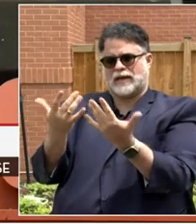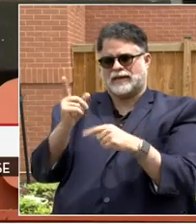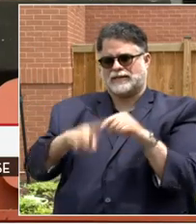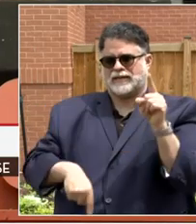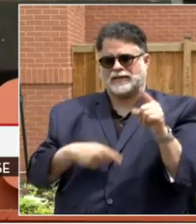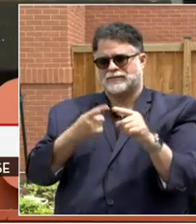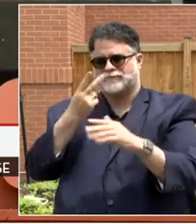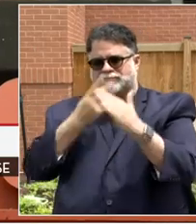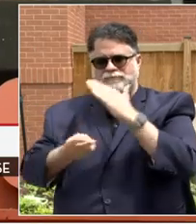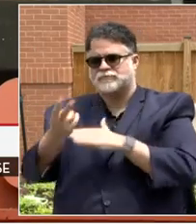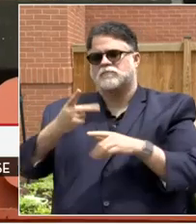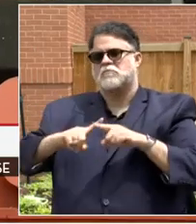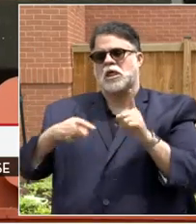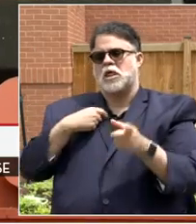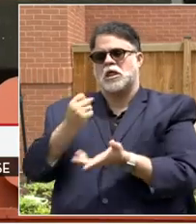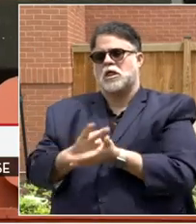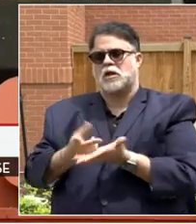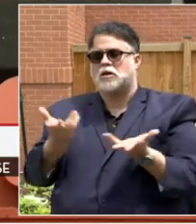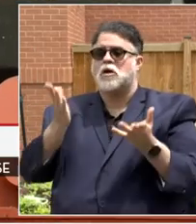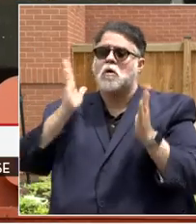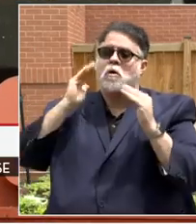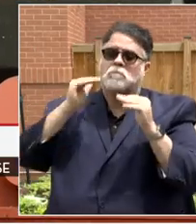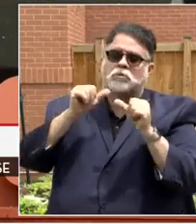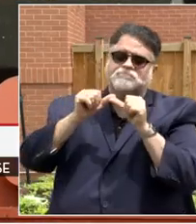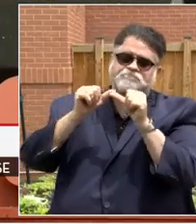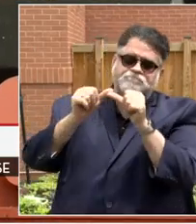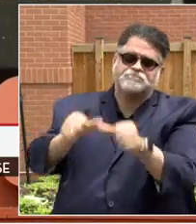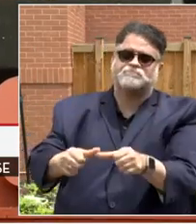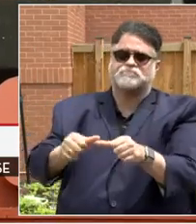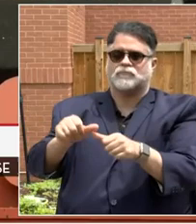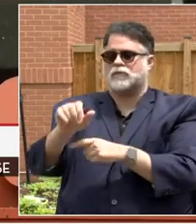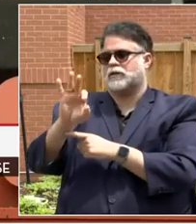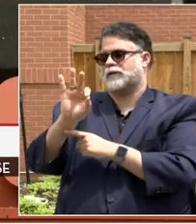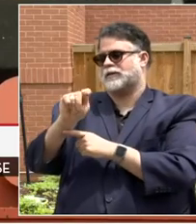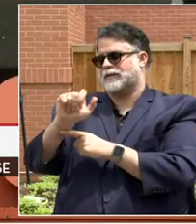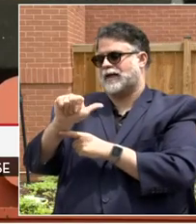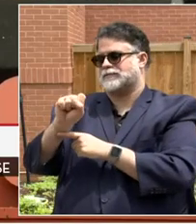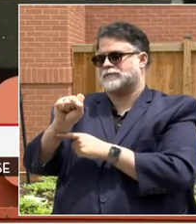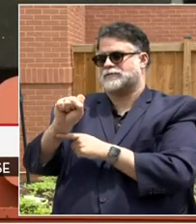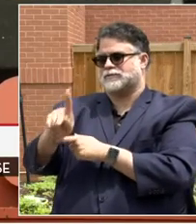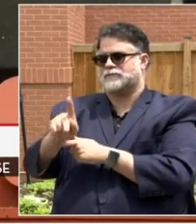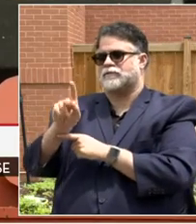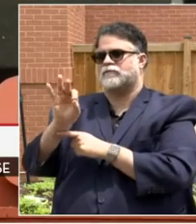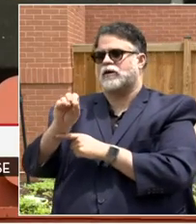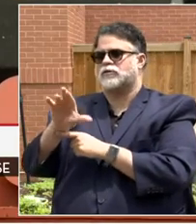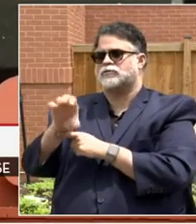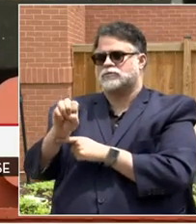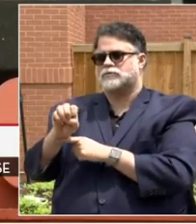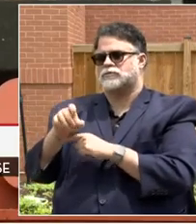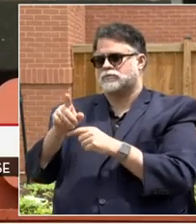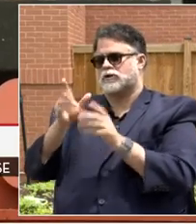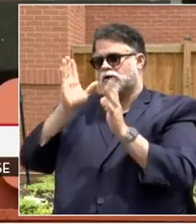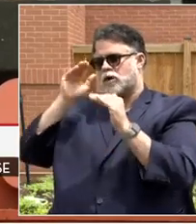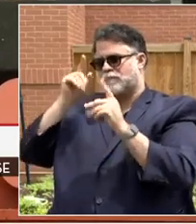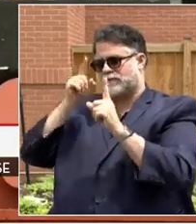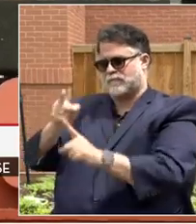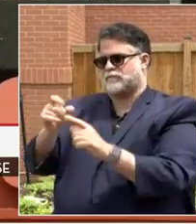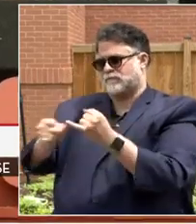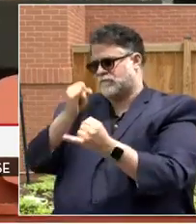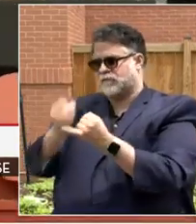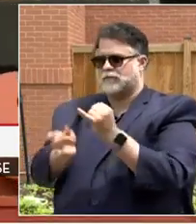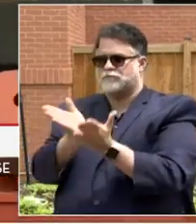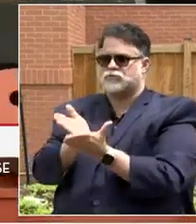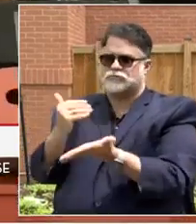we're going to convene the task force in anticipation of a final budget. All right. Thank you, everybody.